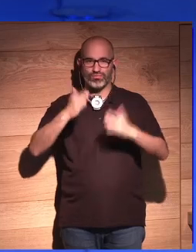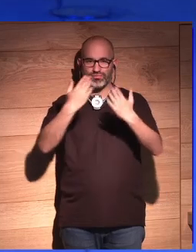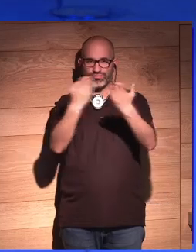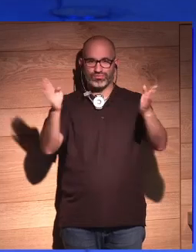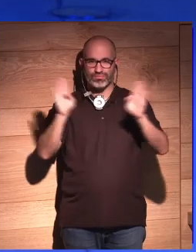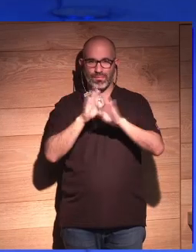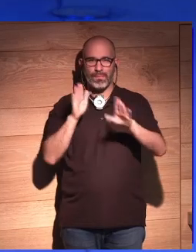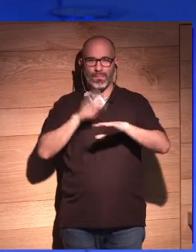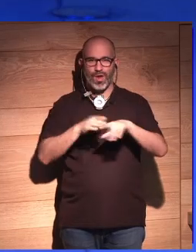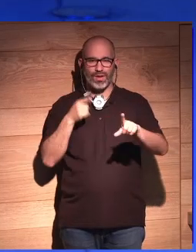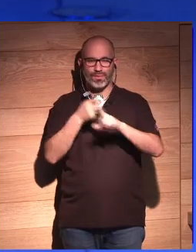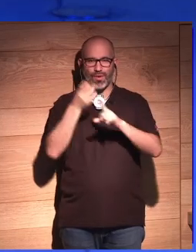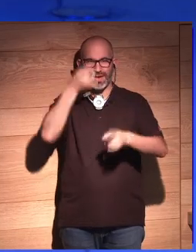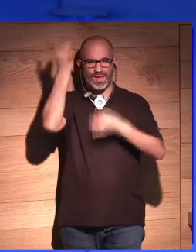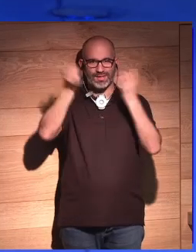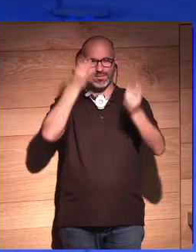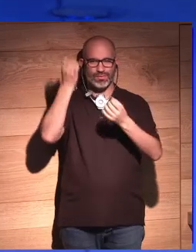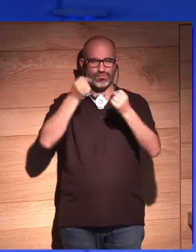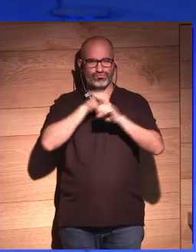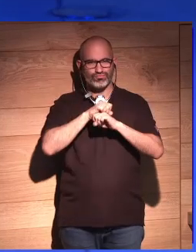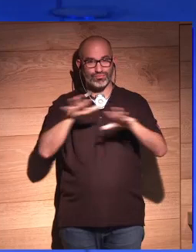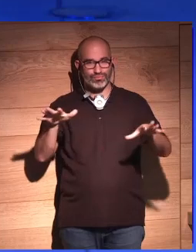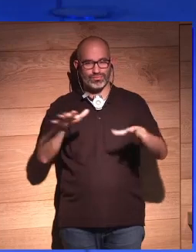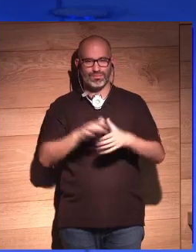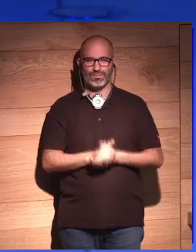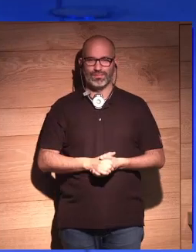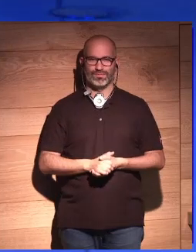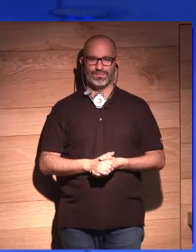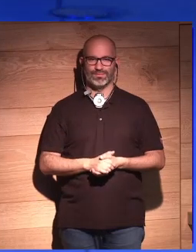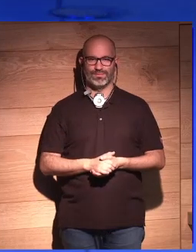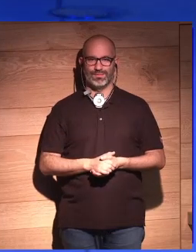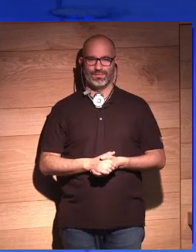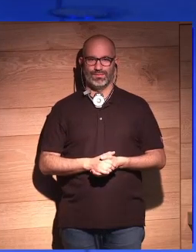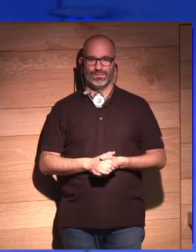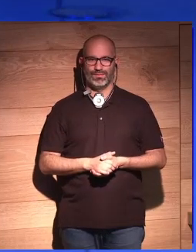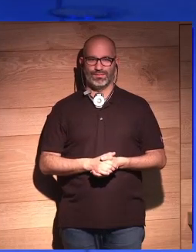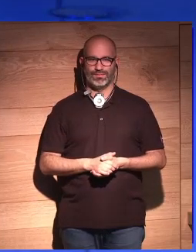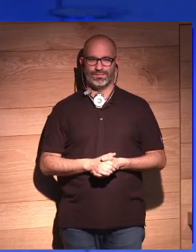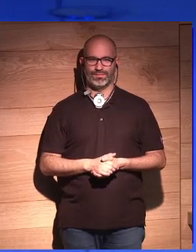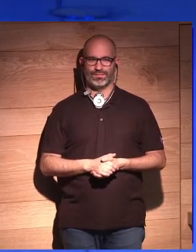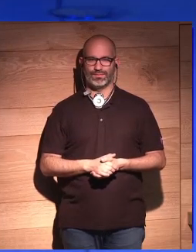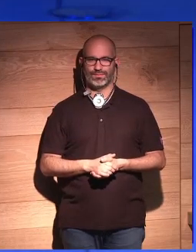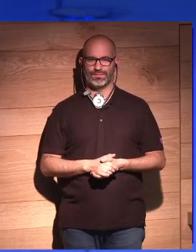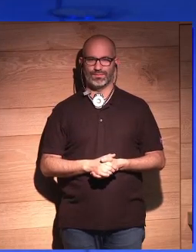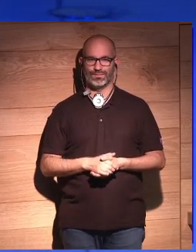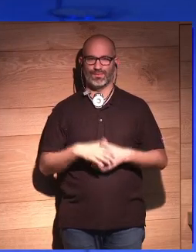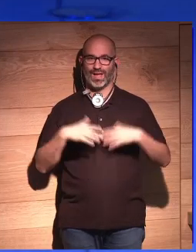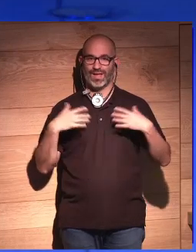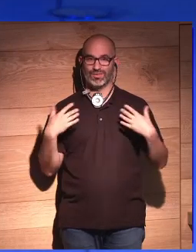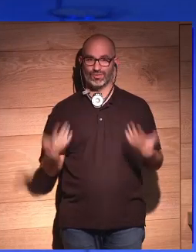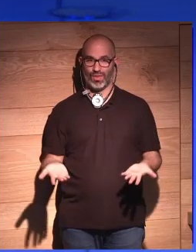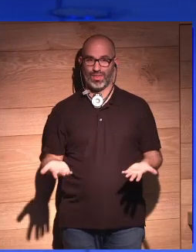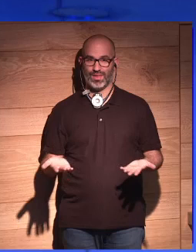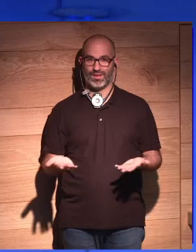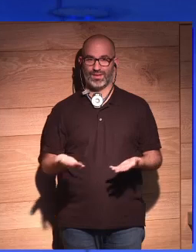would want to, we put, you can't see it there, but we put couches and ottomans. The idea